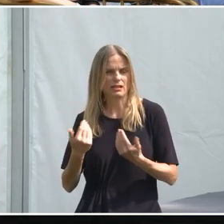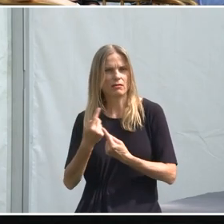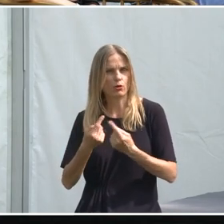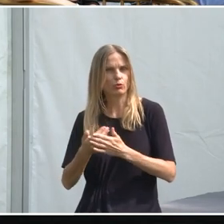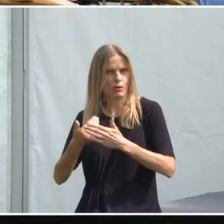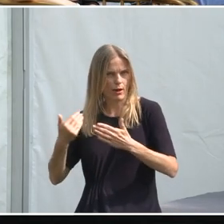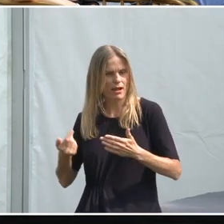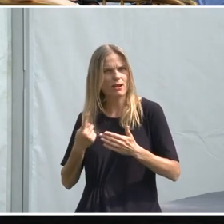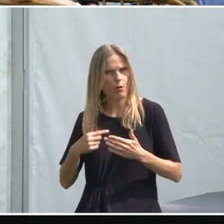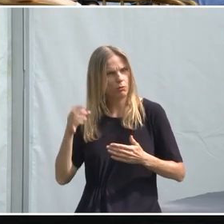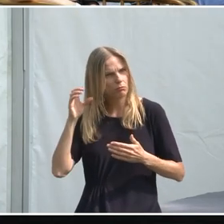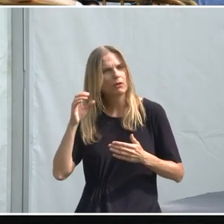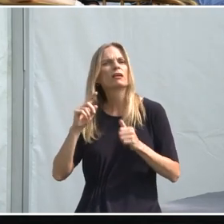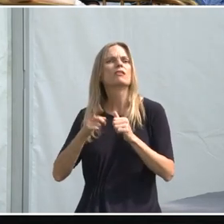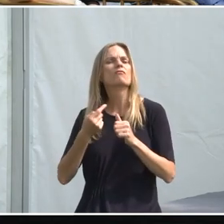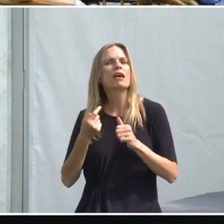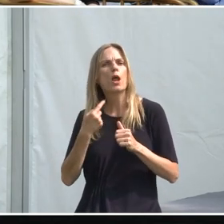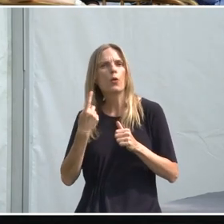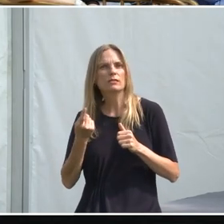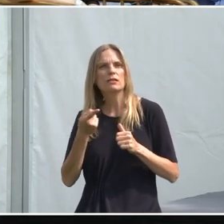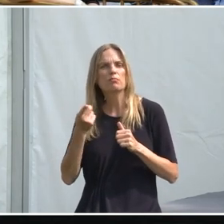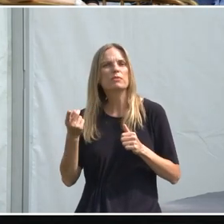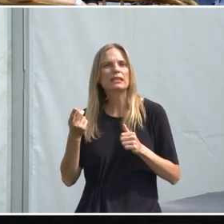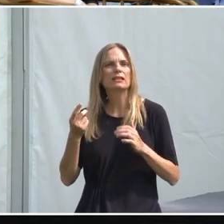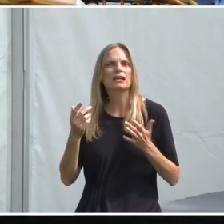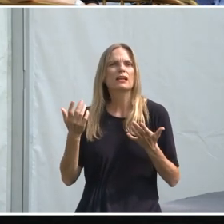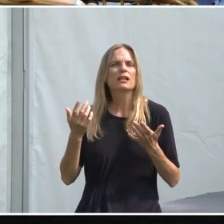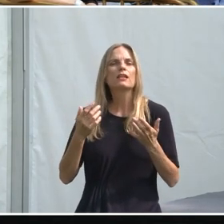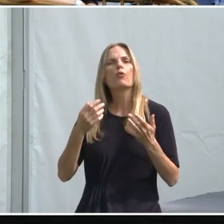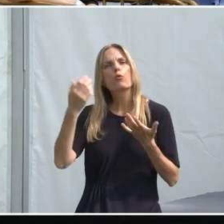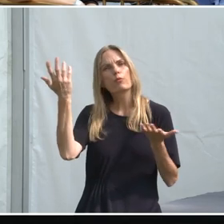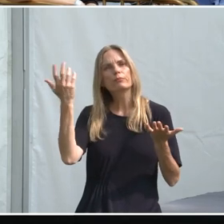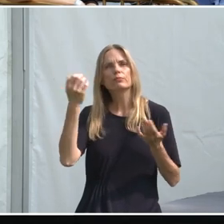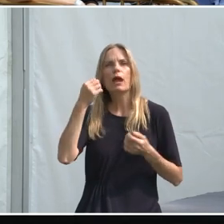you also mentioned sort of intergenerational meeting places. So